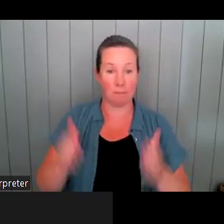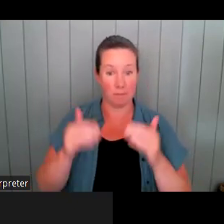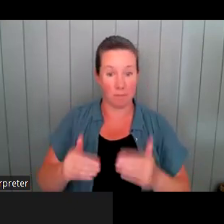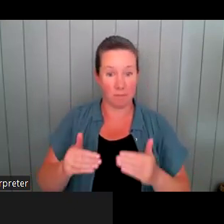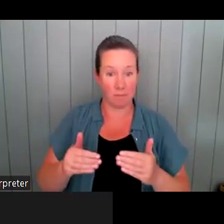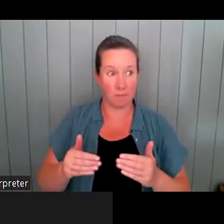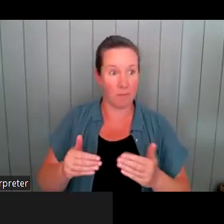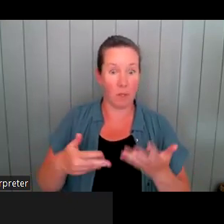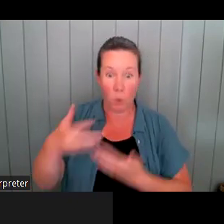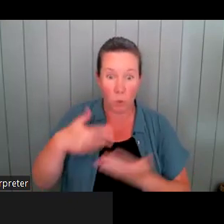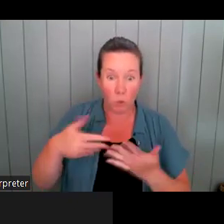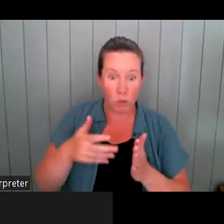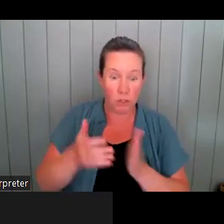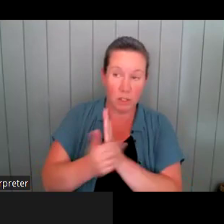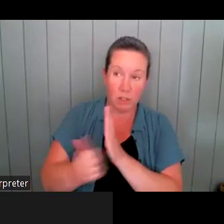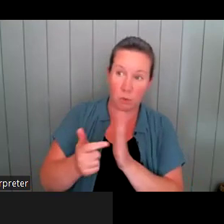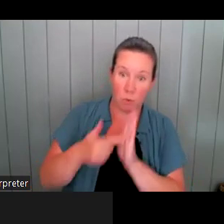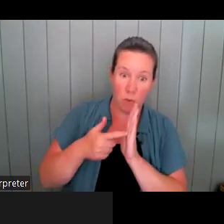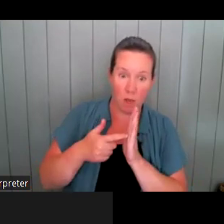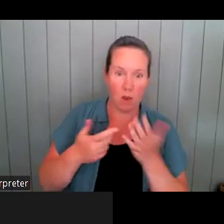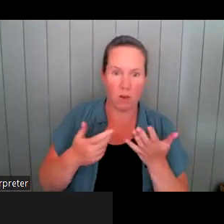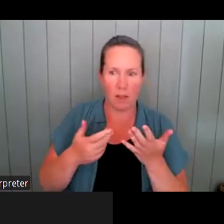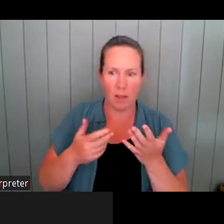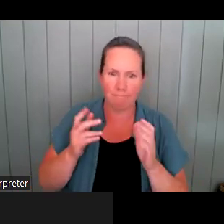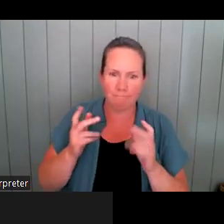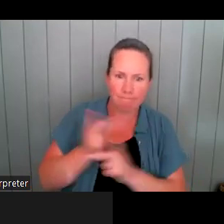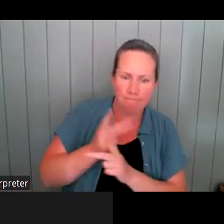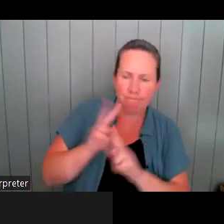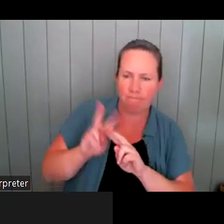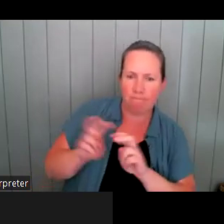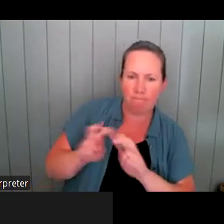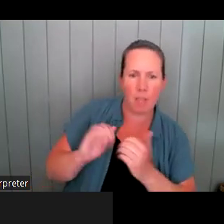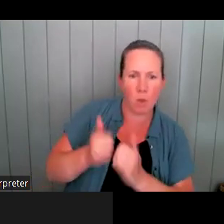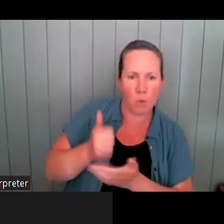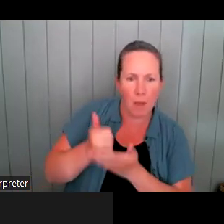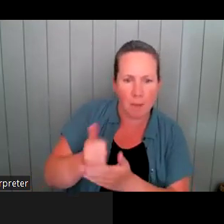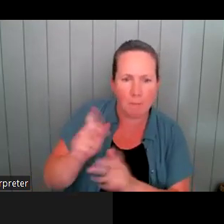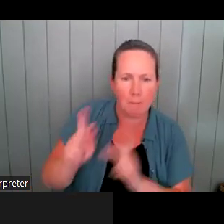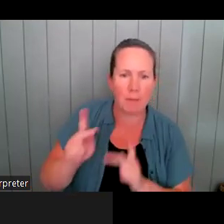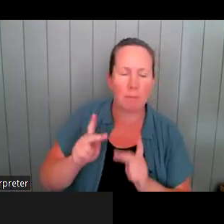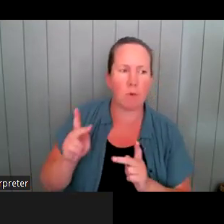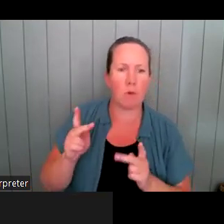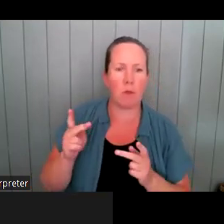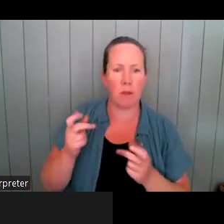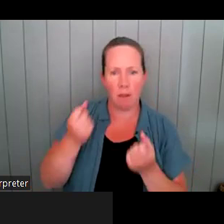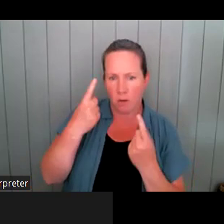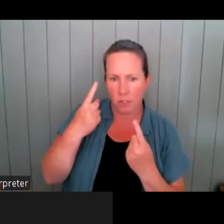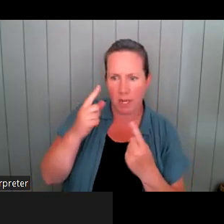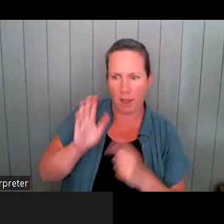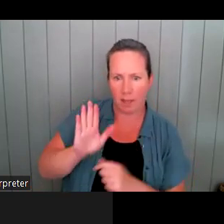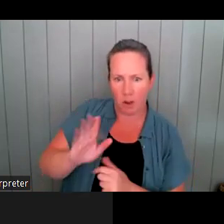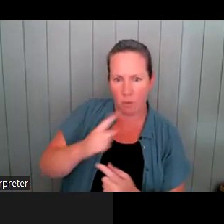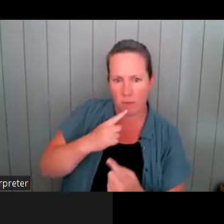people, understanding people's reactions. So you see now this word social, and through